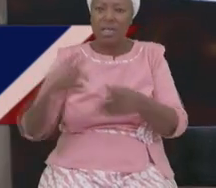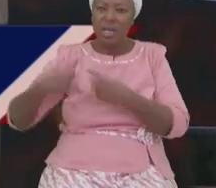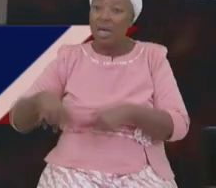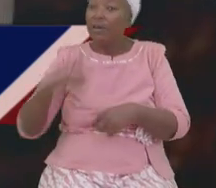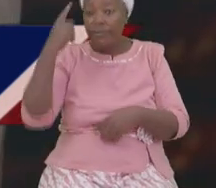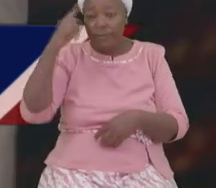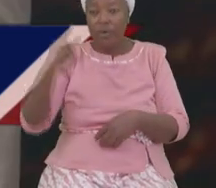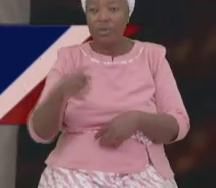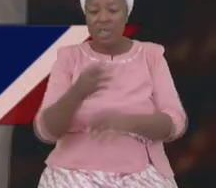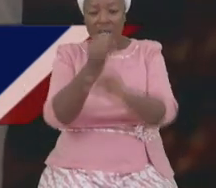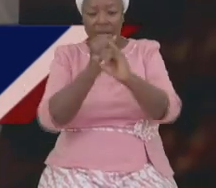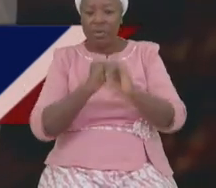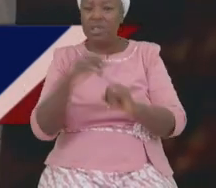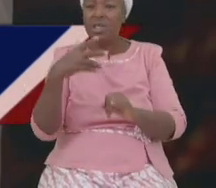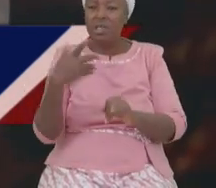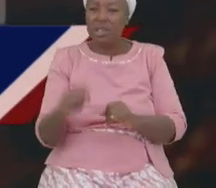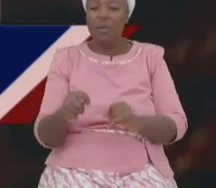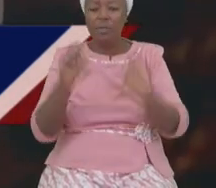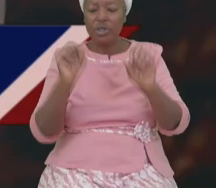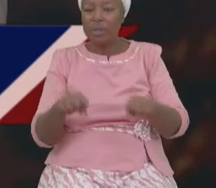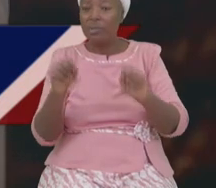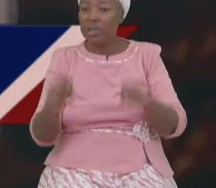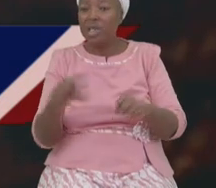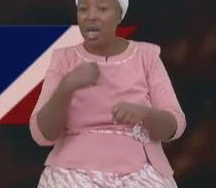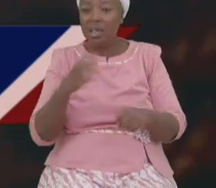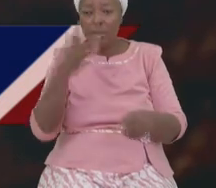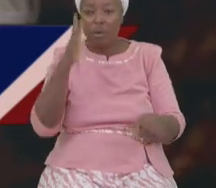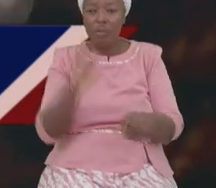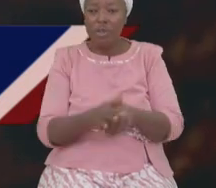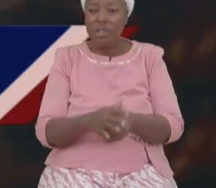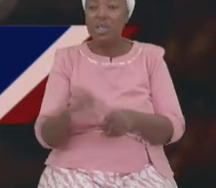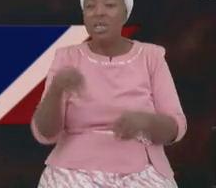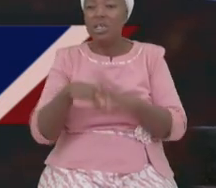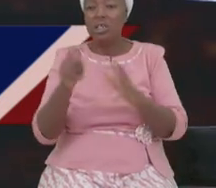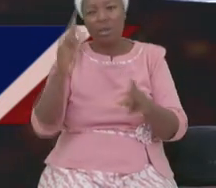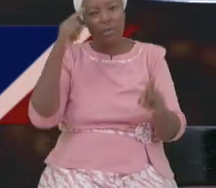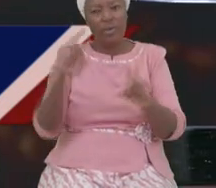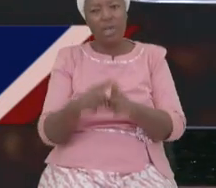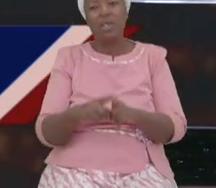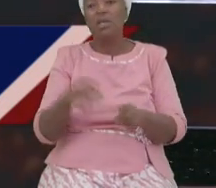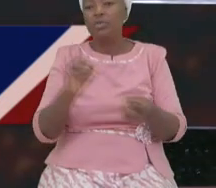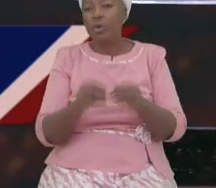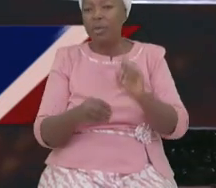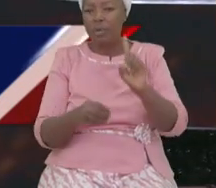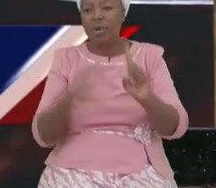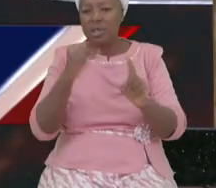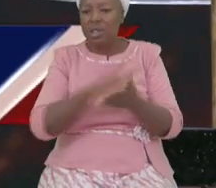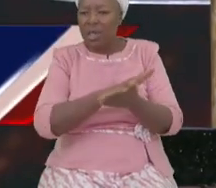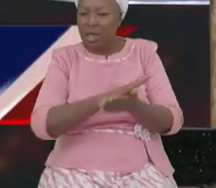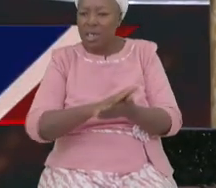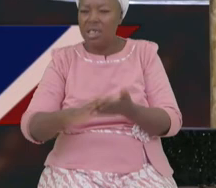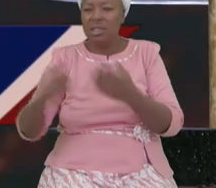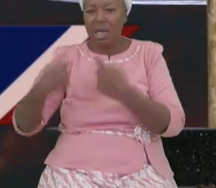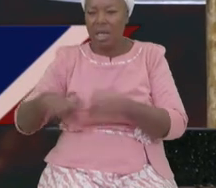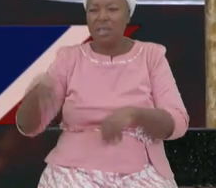for inheriting the possibilities and the promises in the covenant. Number one, the cleansed heart